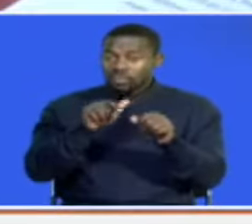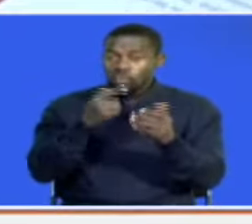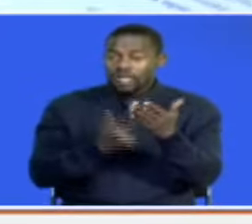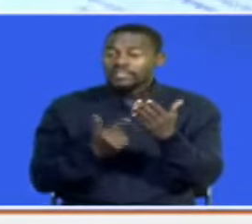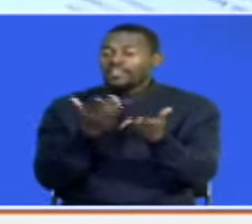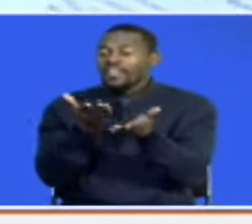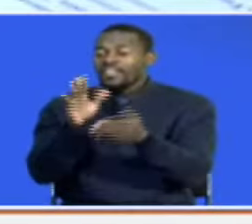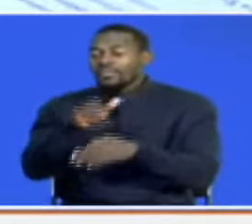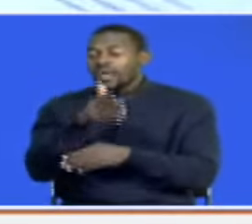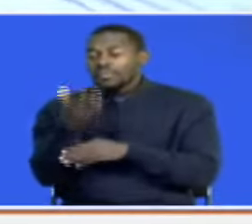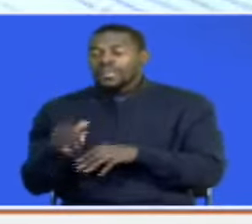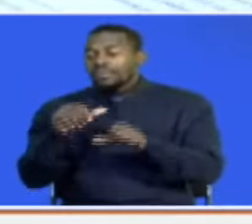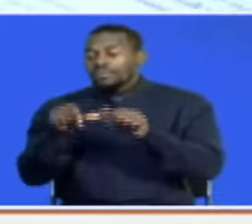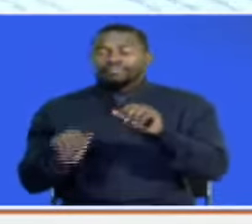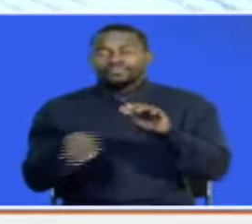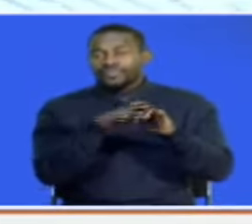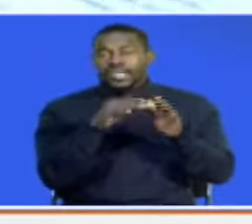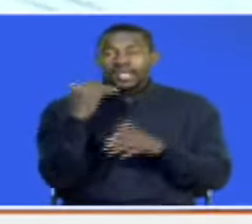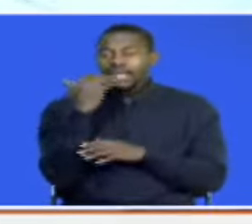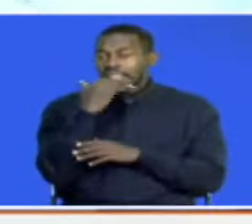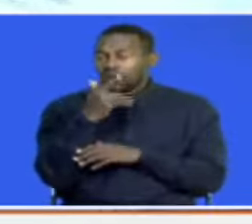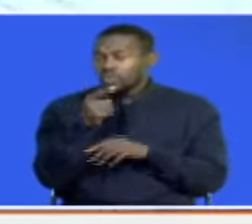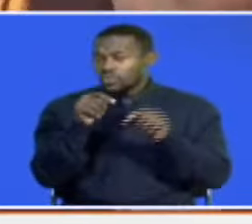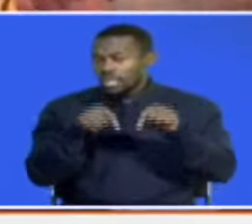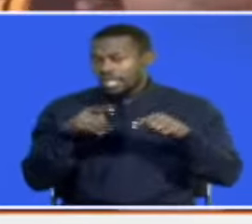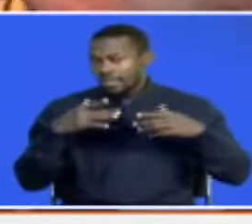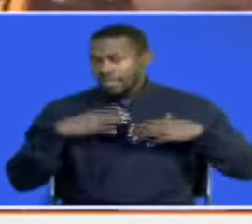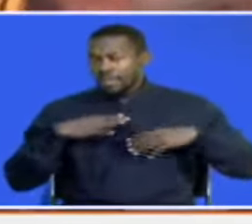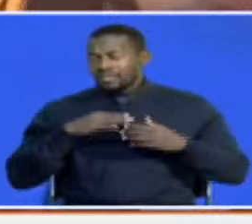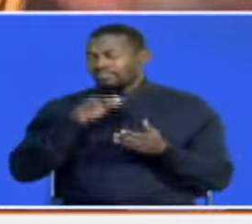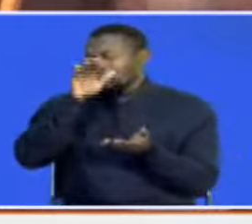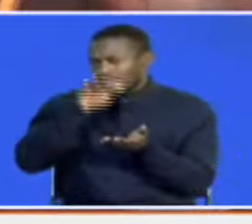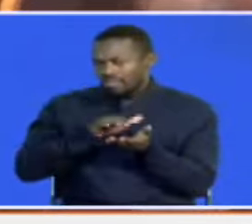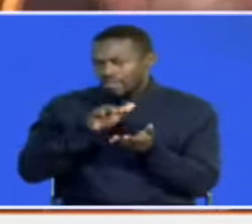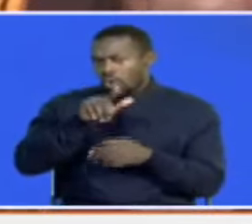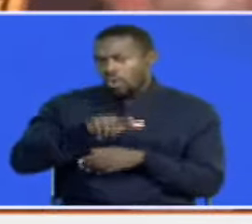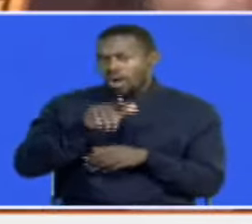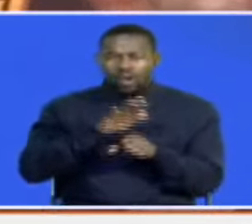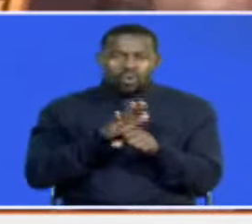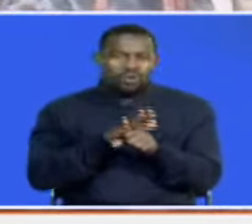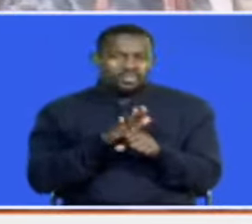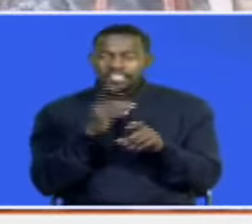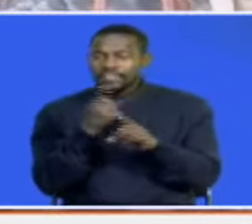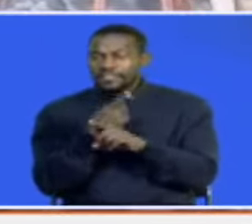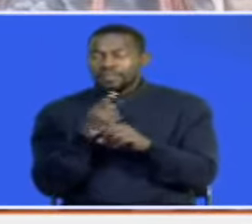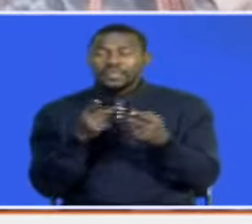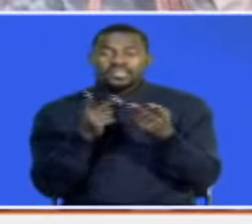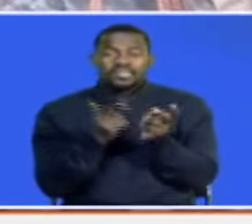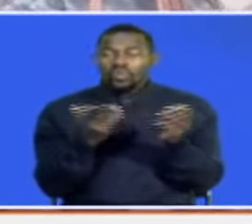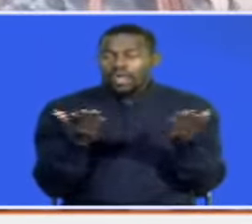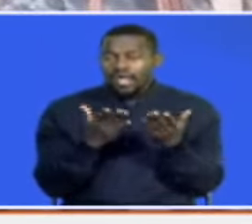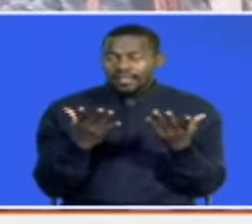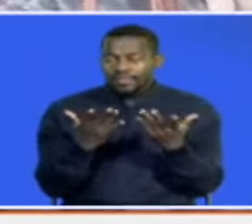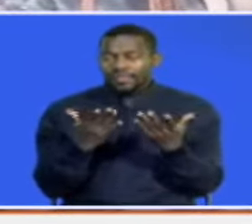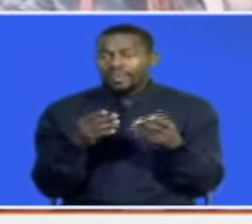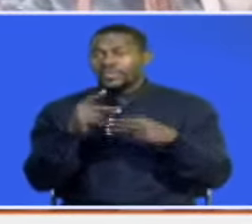President Rigathi Gachagua. The numbers significantly low across various centers where the exercise was to be carried